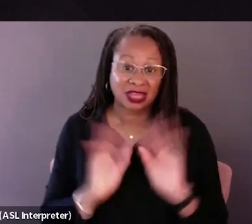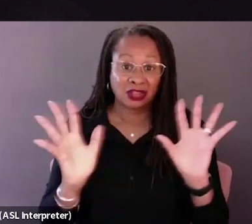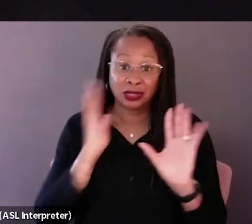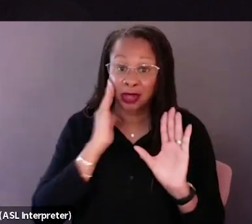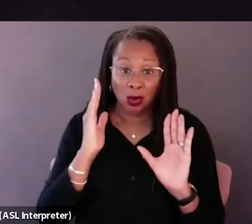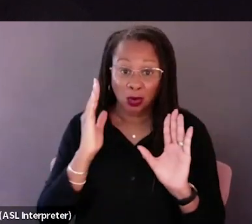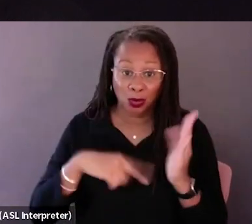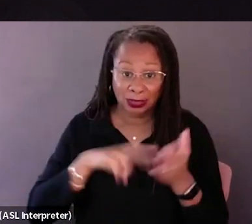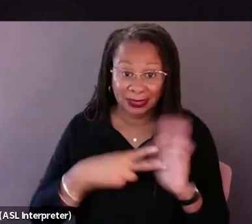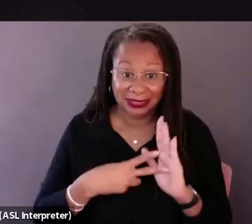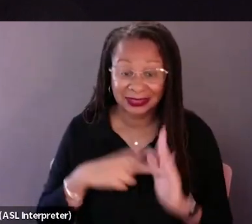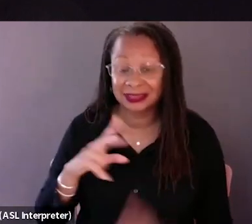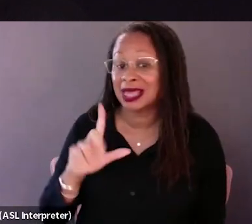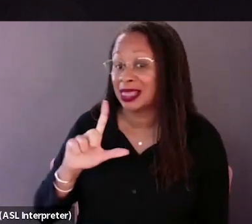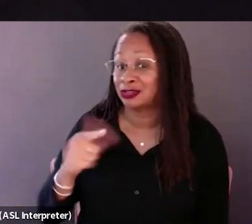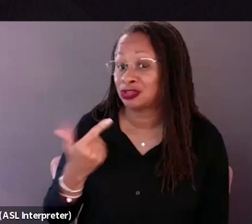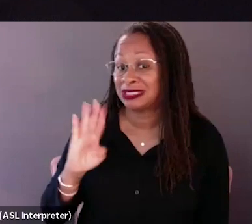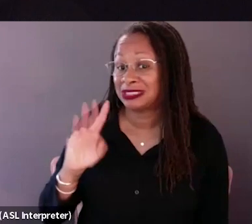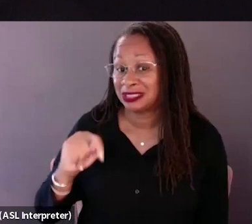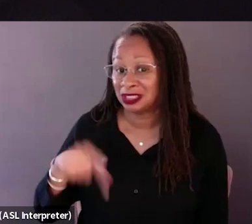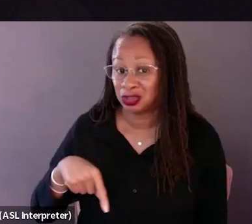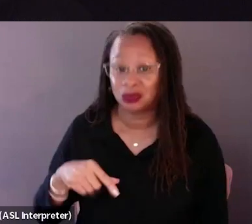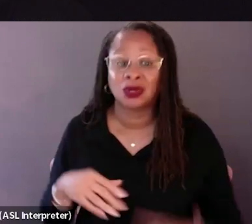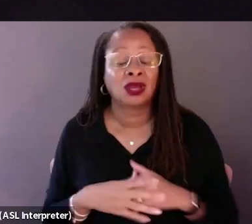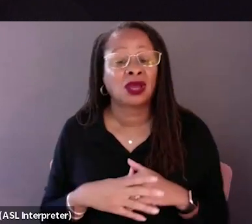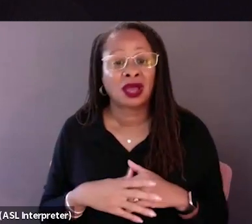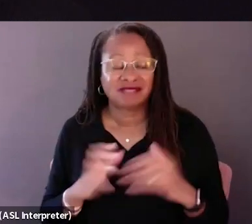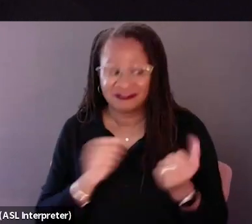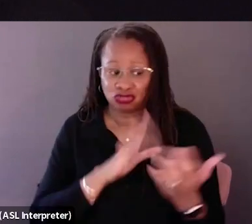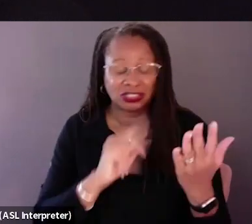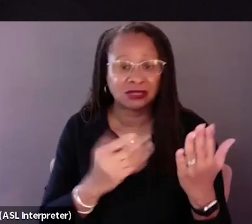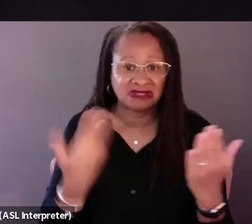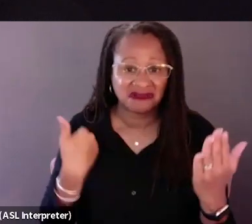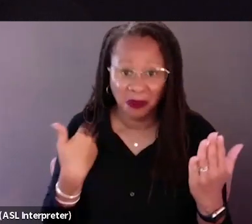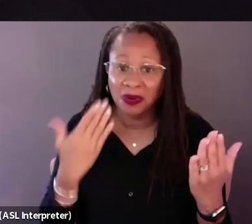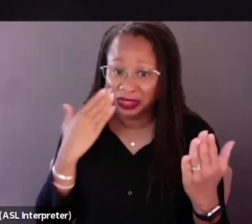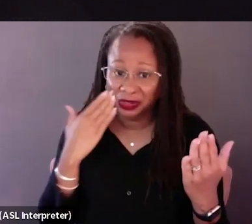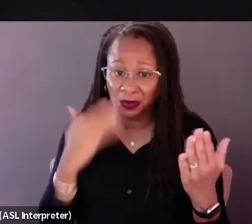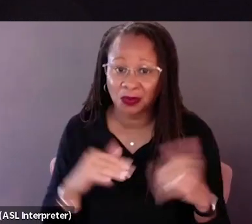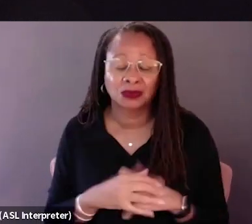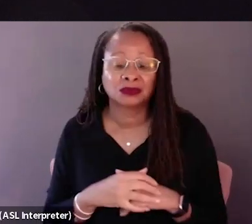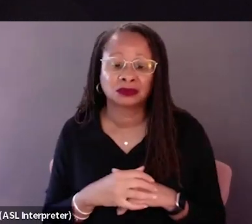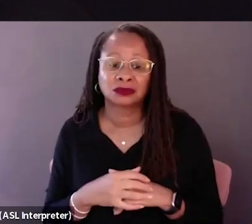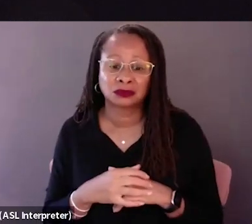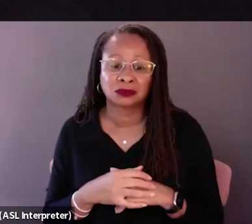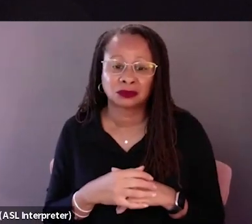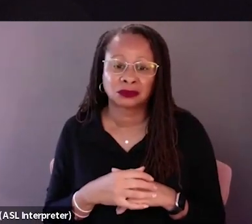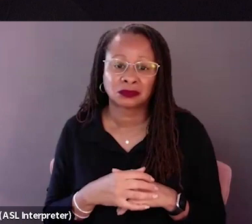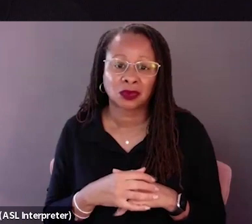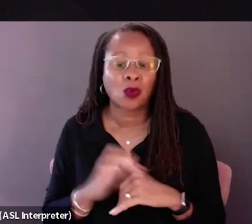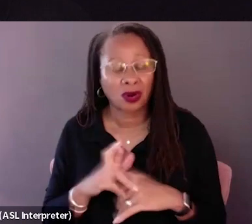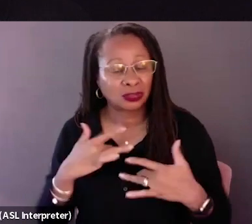is. They clearly have addressed it before. And I just like that it